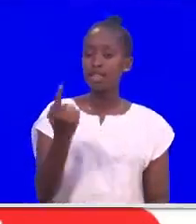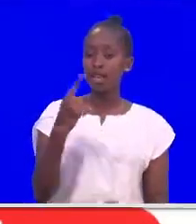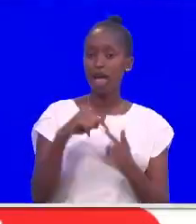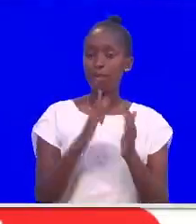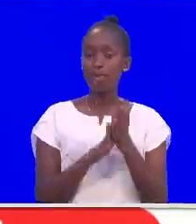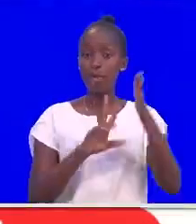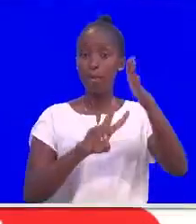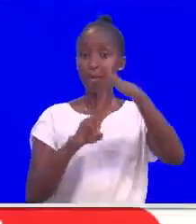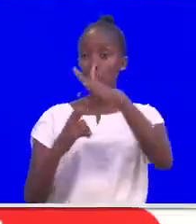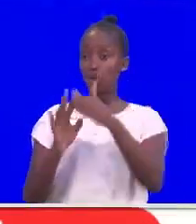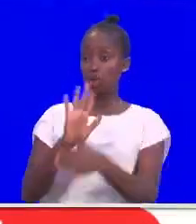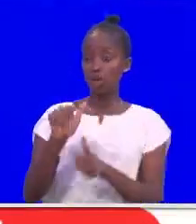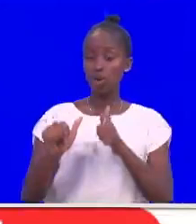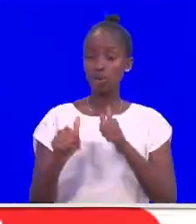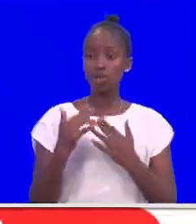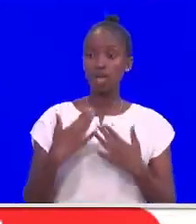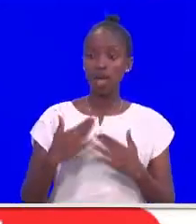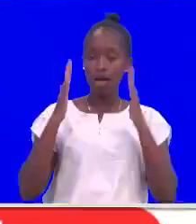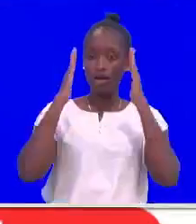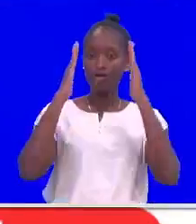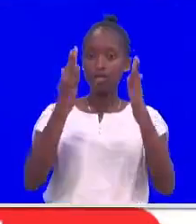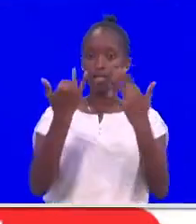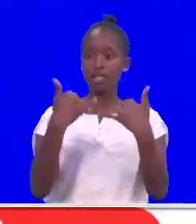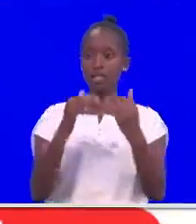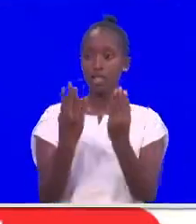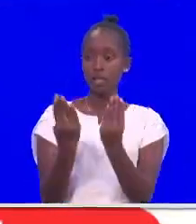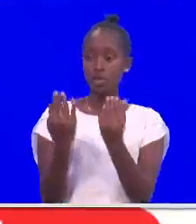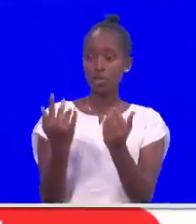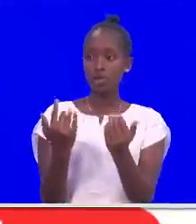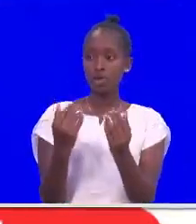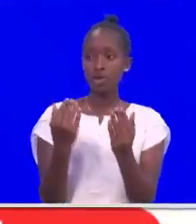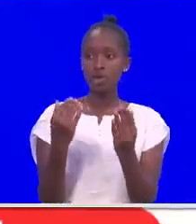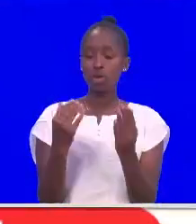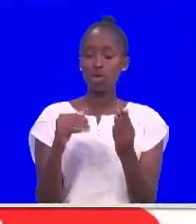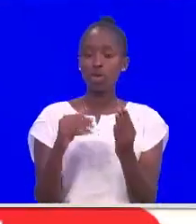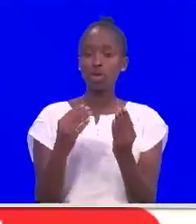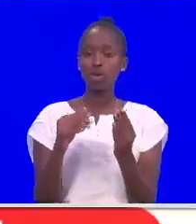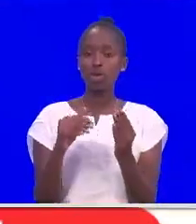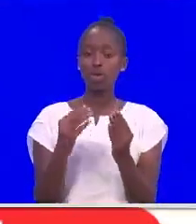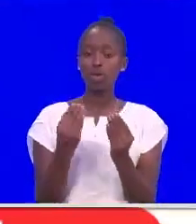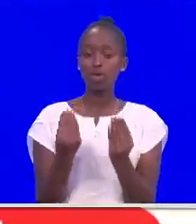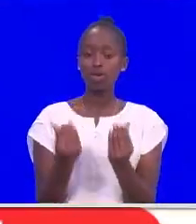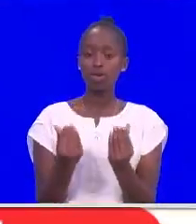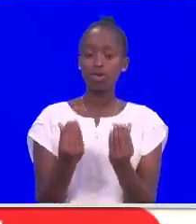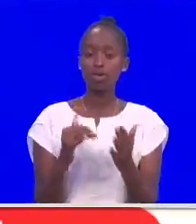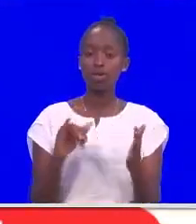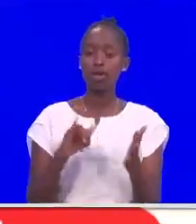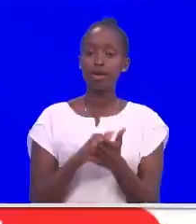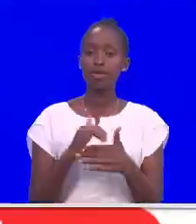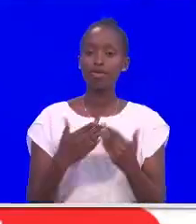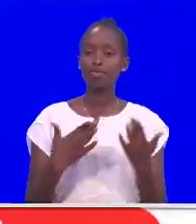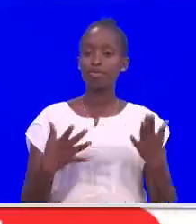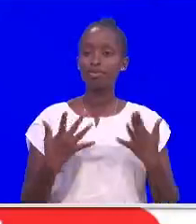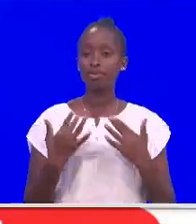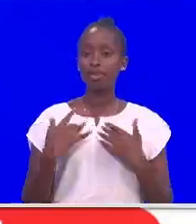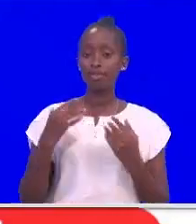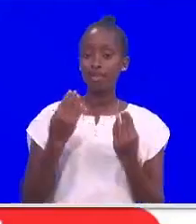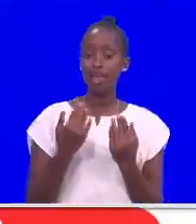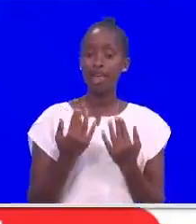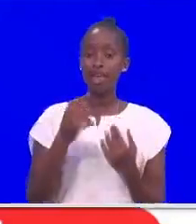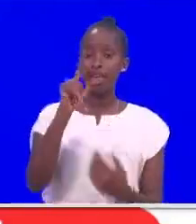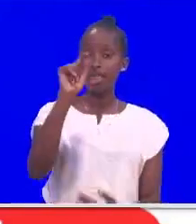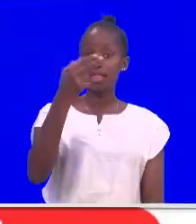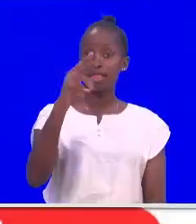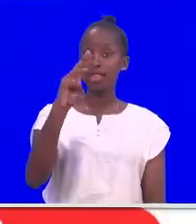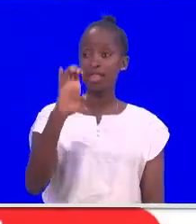project that is geared towards solving the solution according to the theme. Our theme this year is tech-driven innovation for sustainable living,